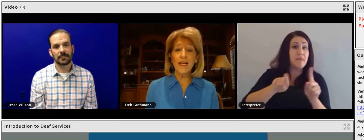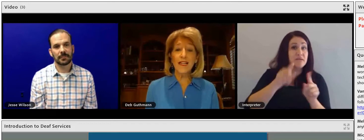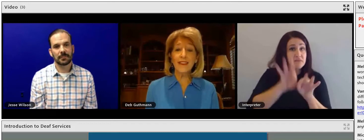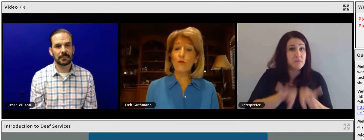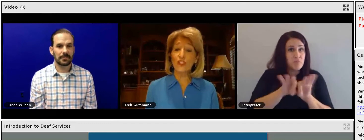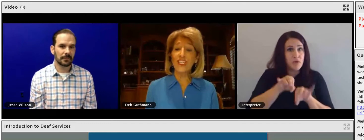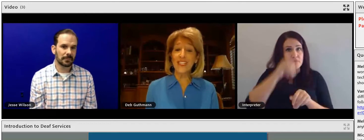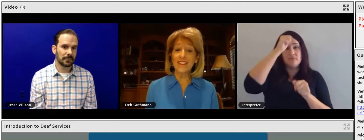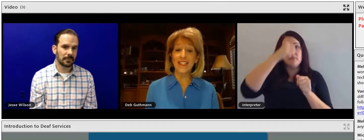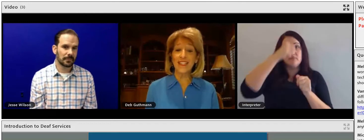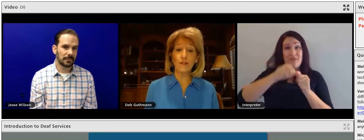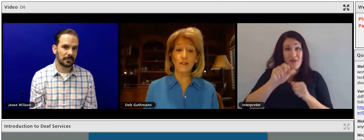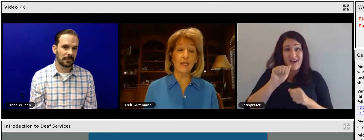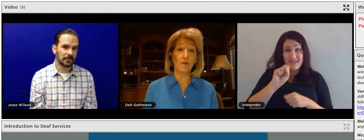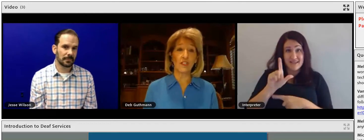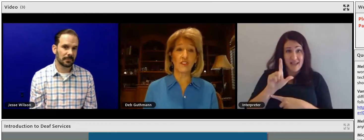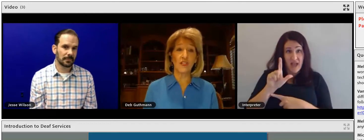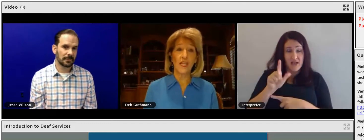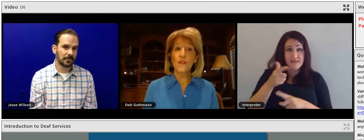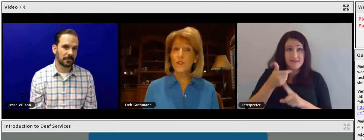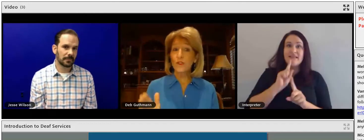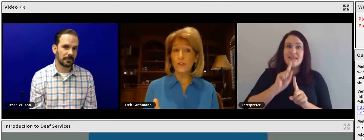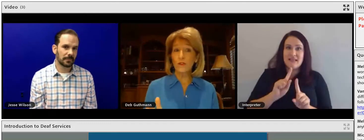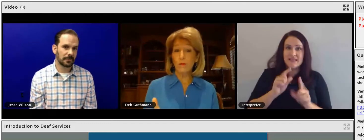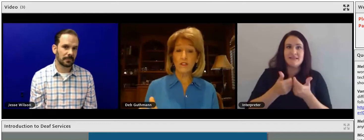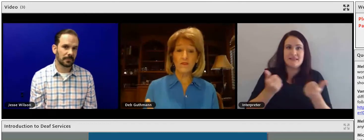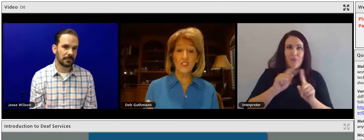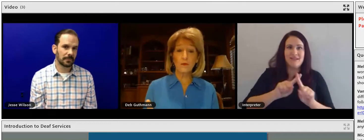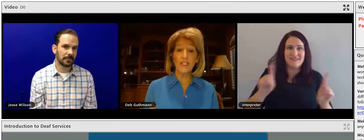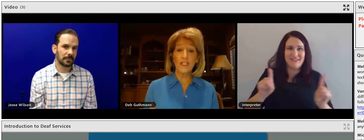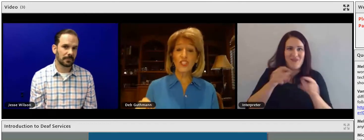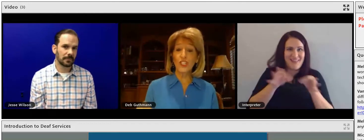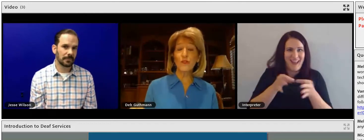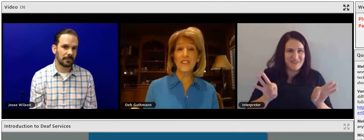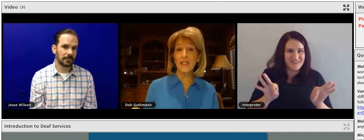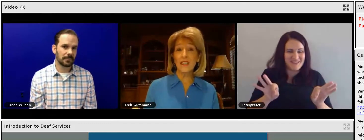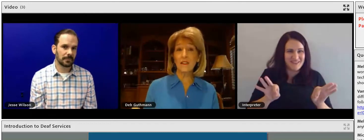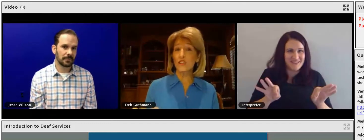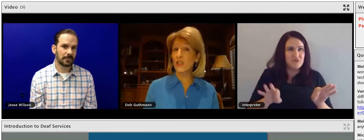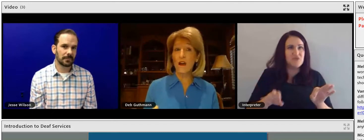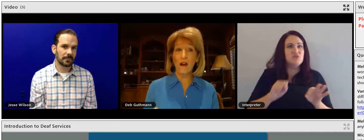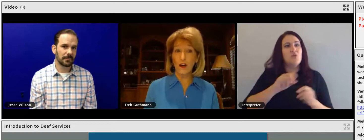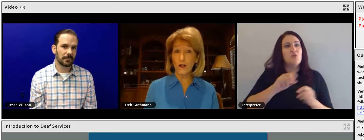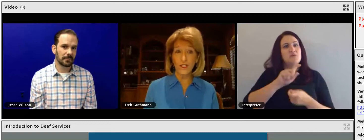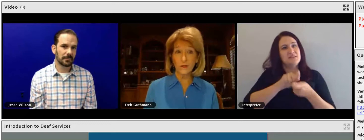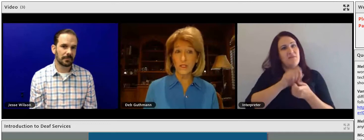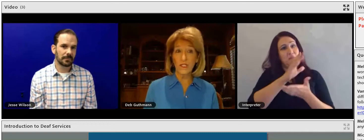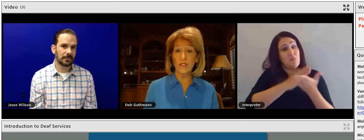mind that American Sign Language is another language. So certain parts of speech